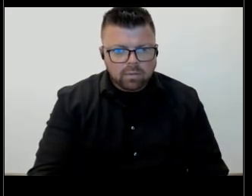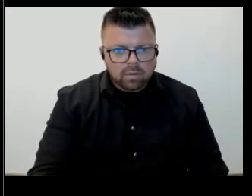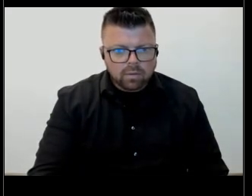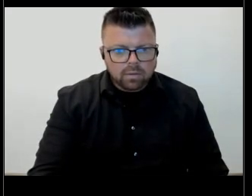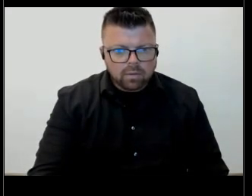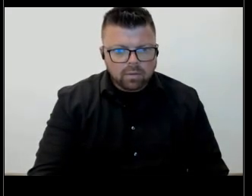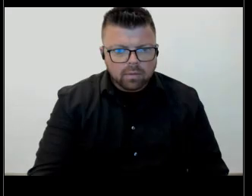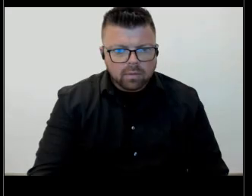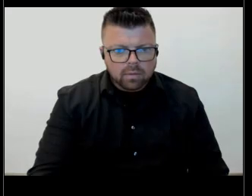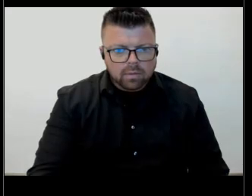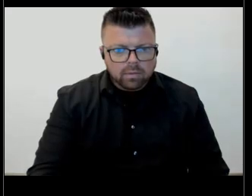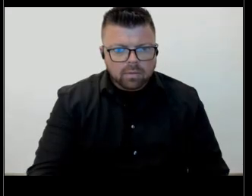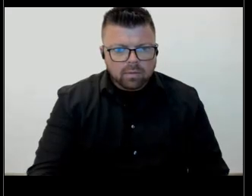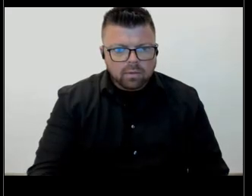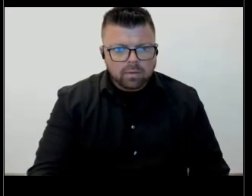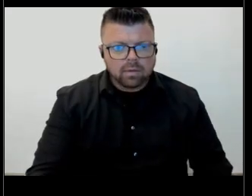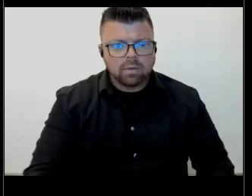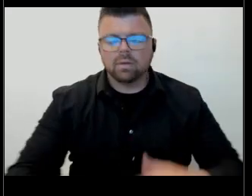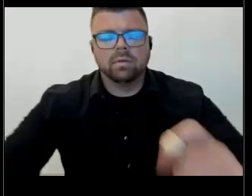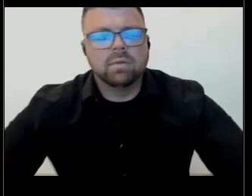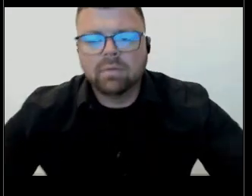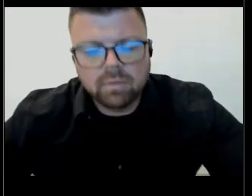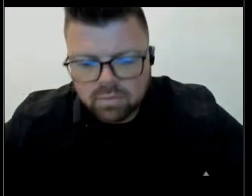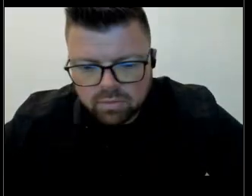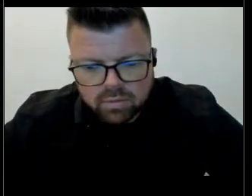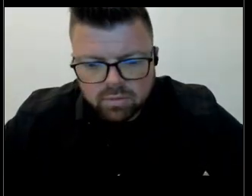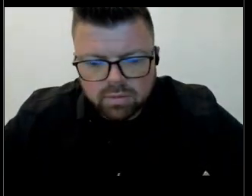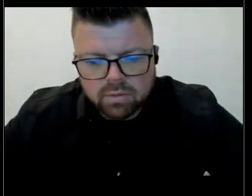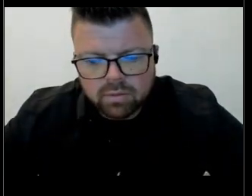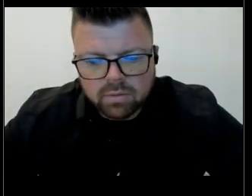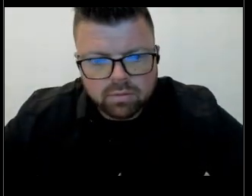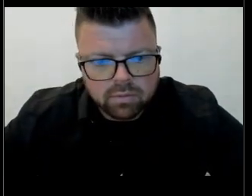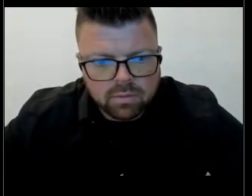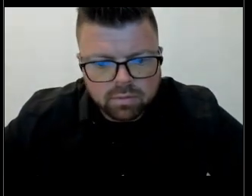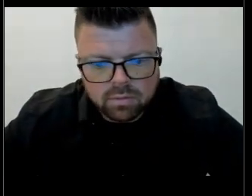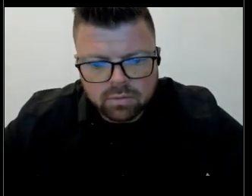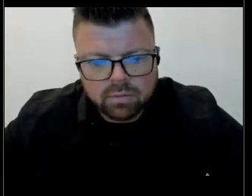with when designing public and common use areas.